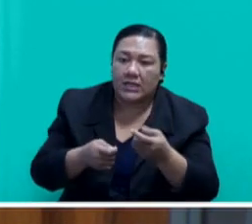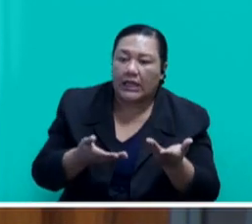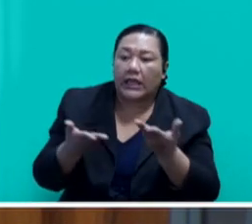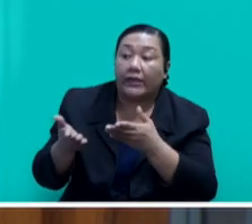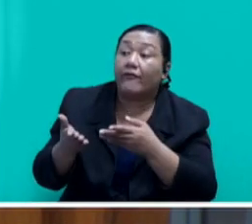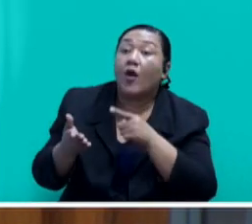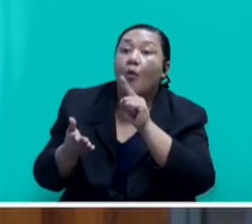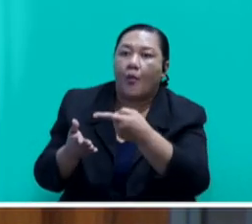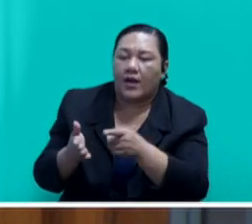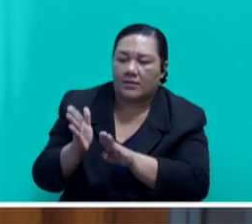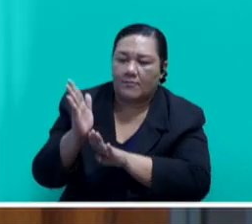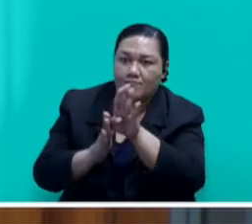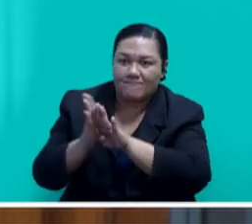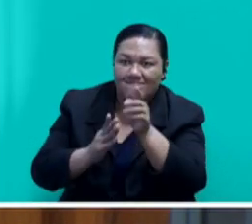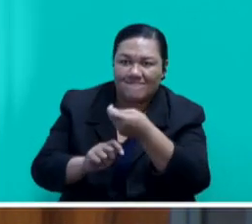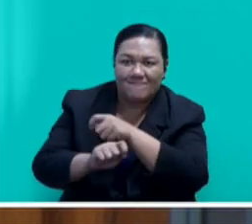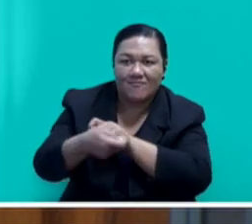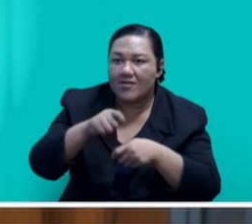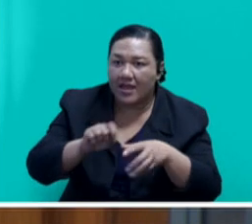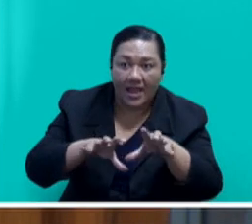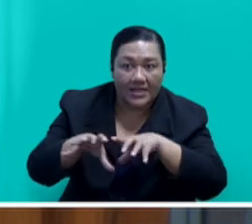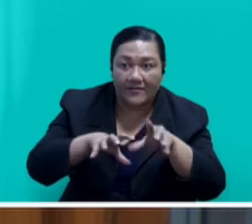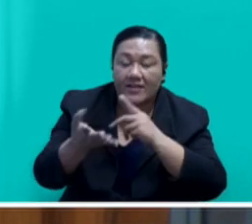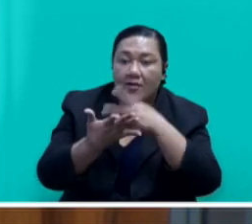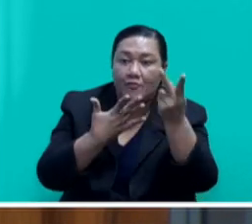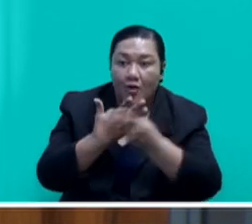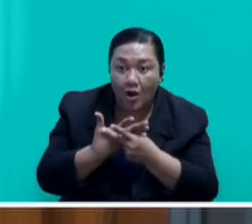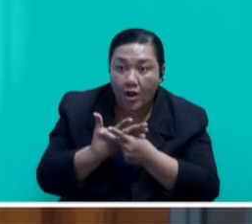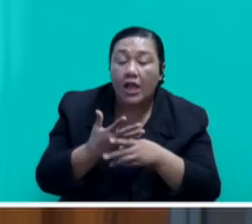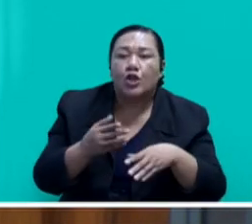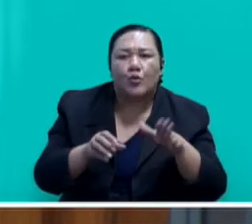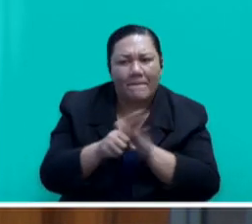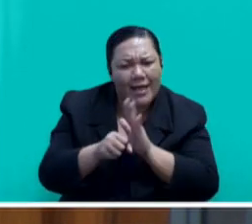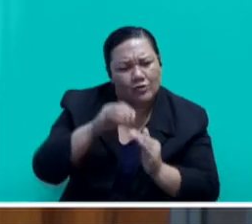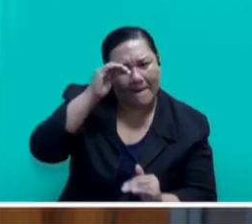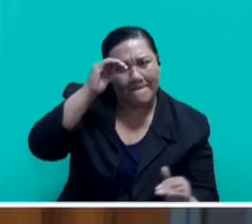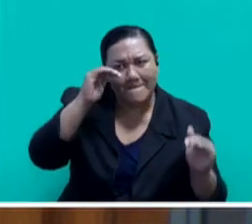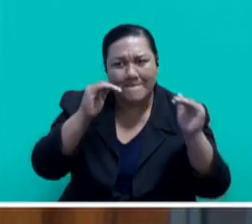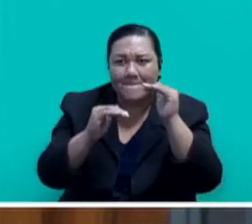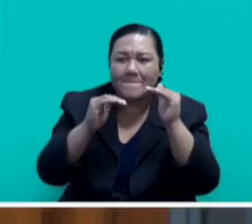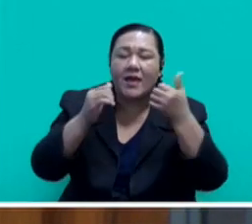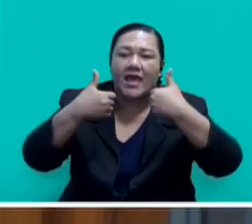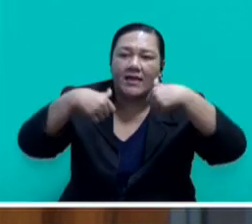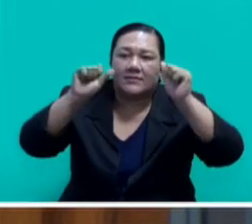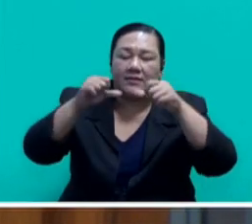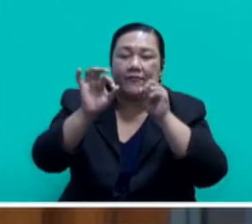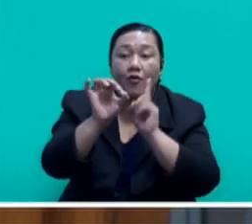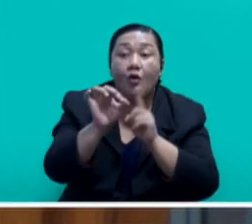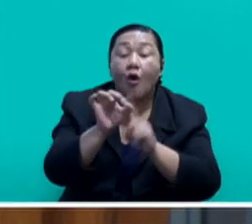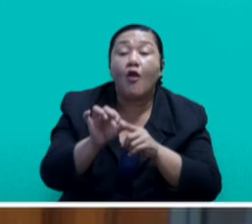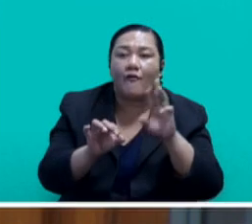will ensure that its activities and programs are elevated to assist towards overall goal of ocean and